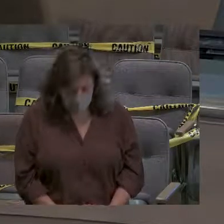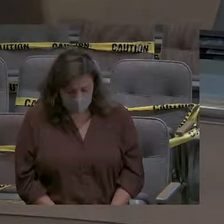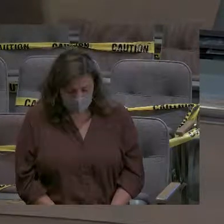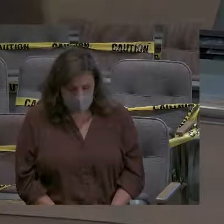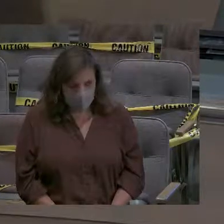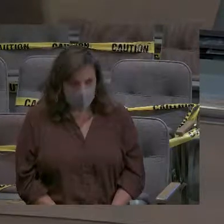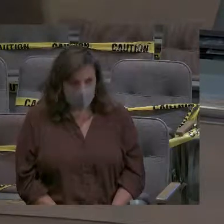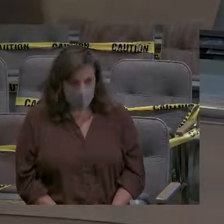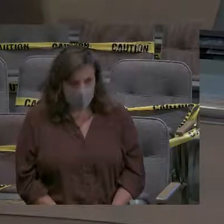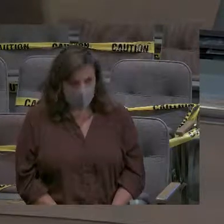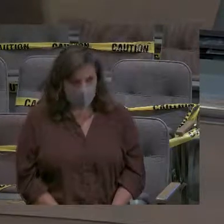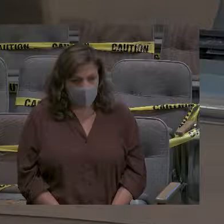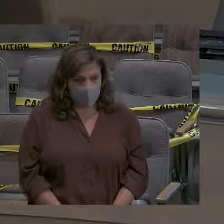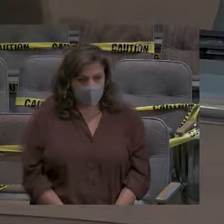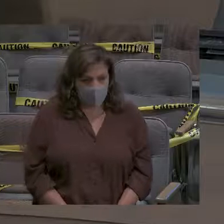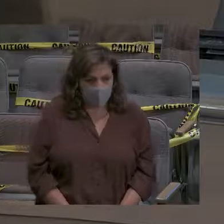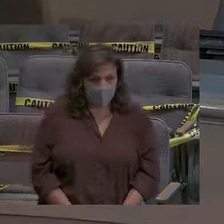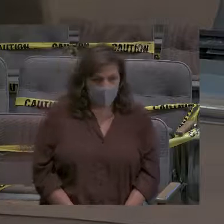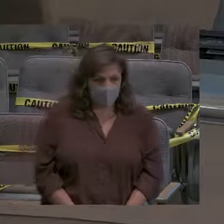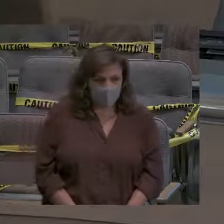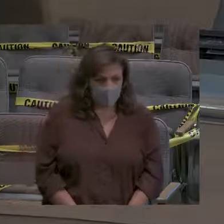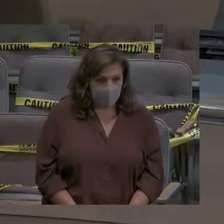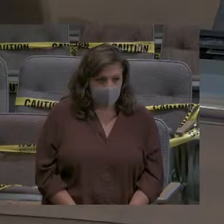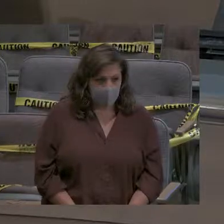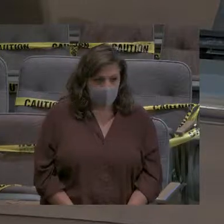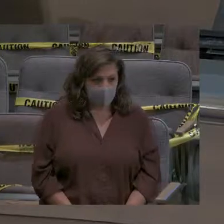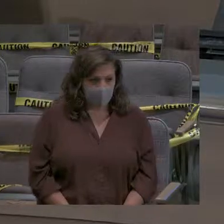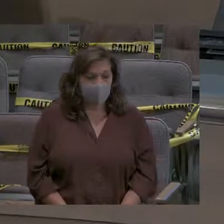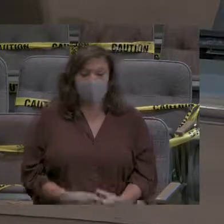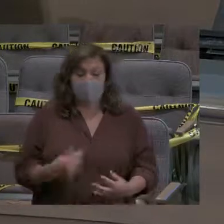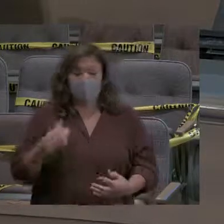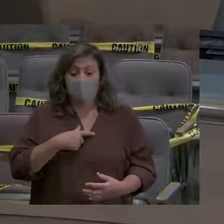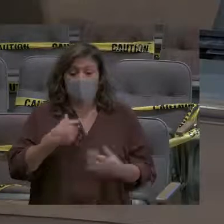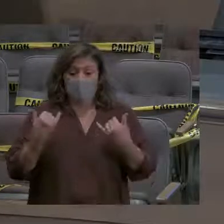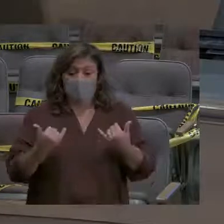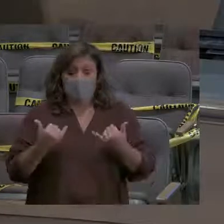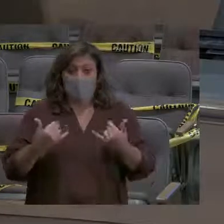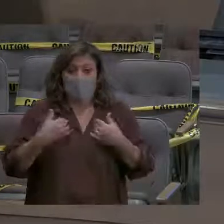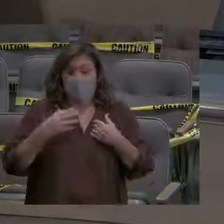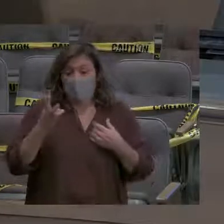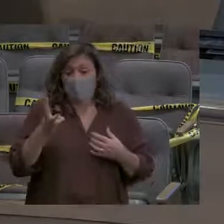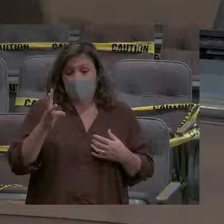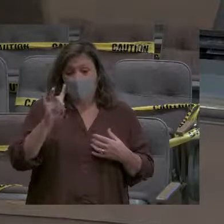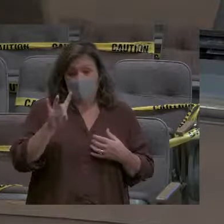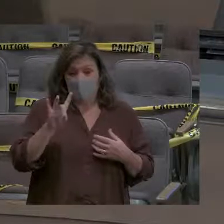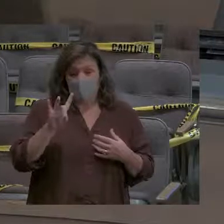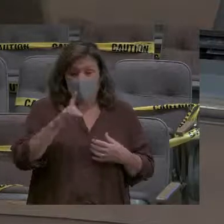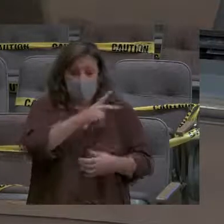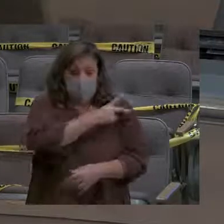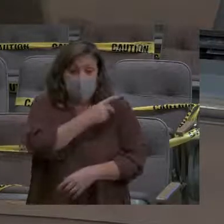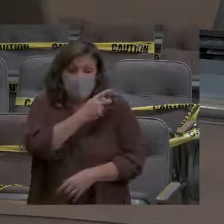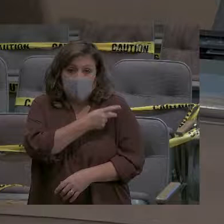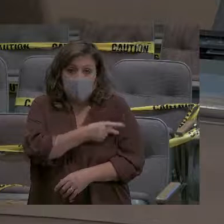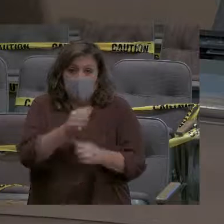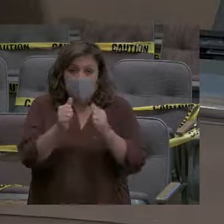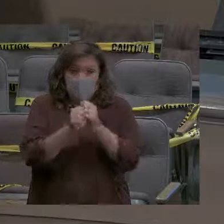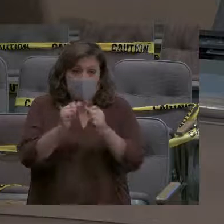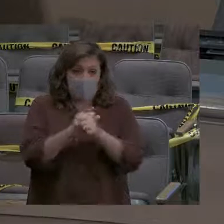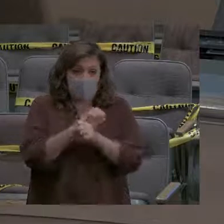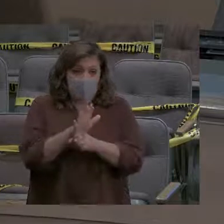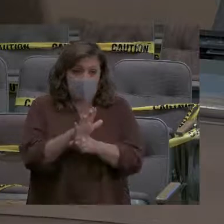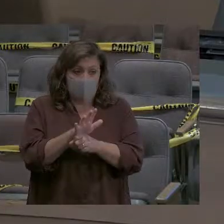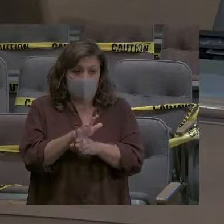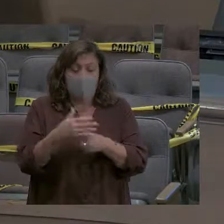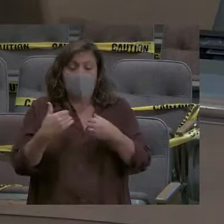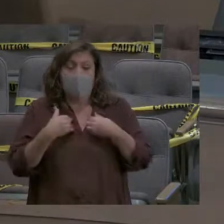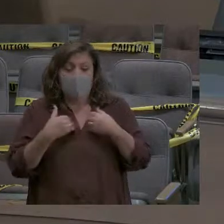Again, out of the 68 patients that are currently hospitalized at Phoebe Putney with COVID, there are 21